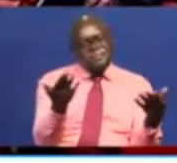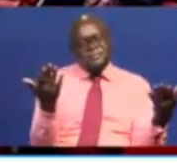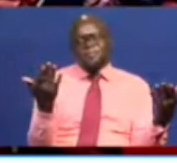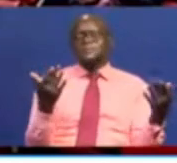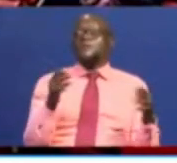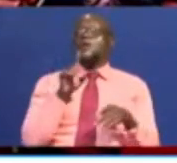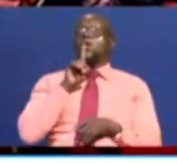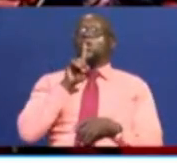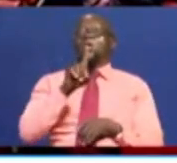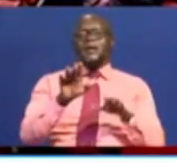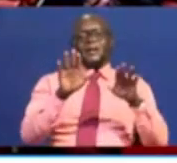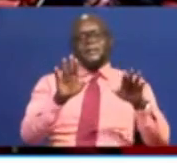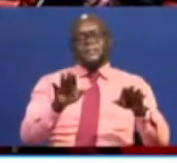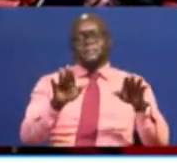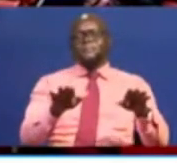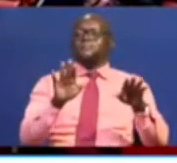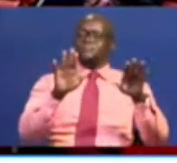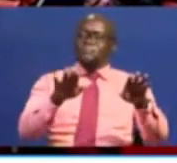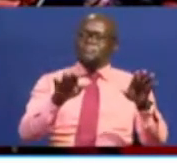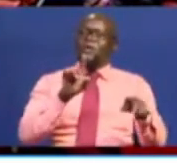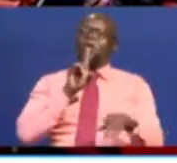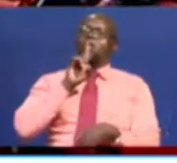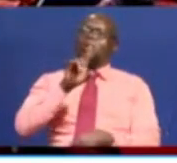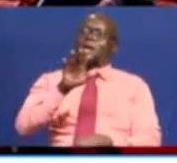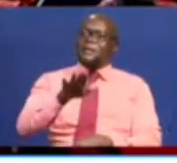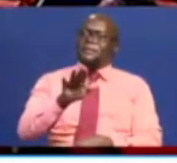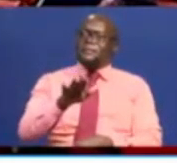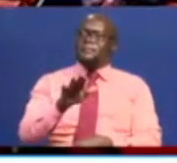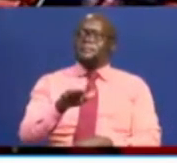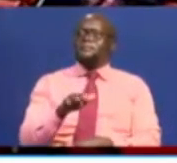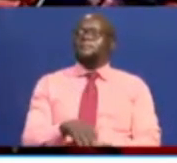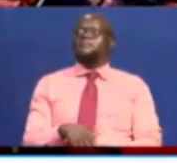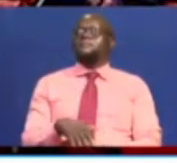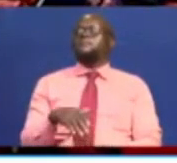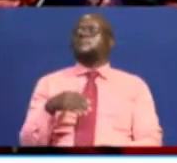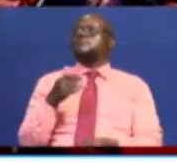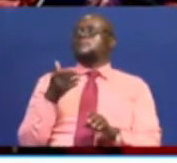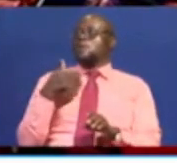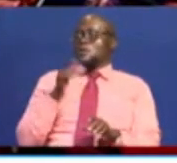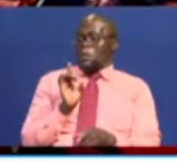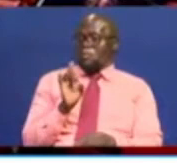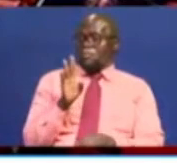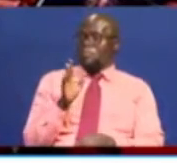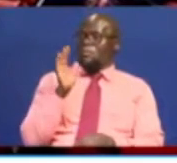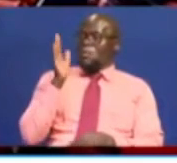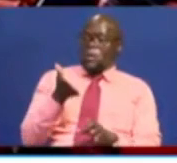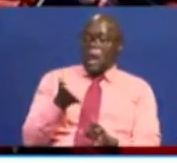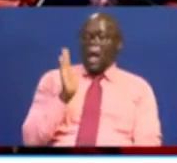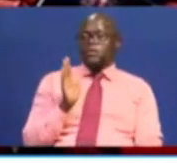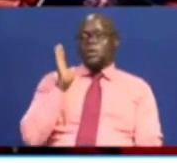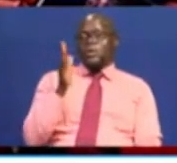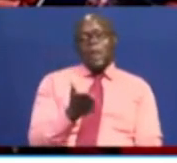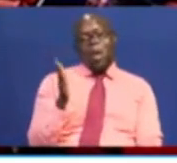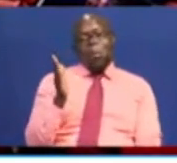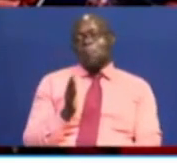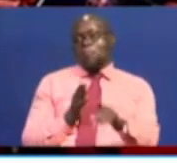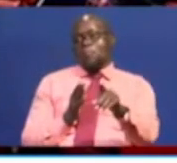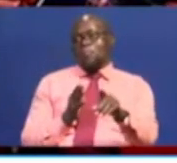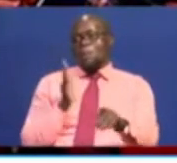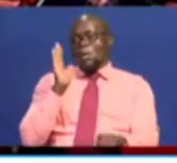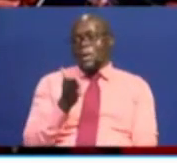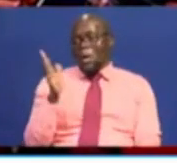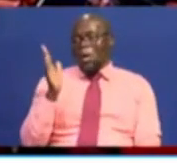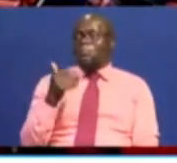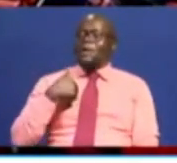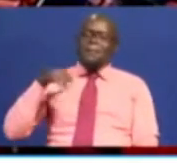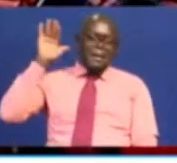Senators, order. Order, senators. Cherargei, I will start by throwing you out. Order. Order. I